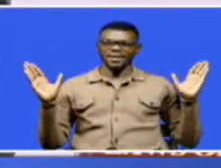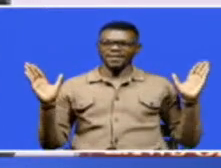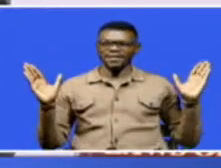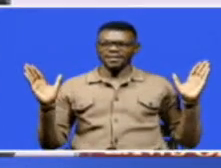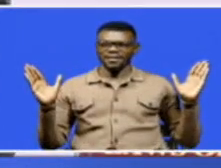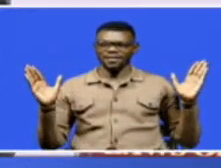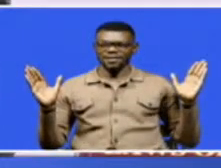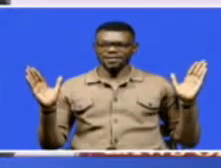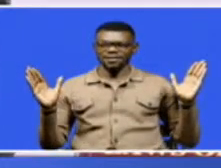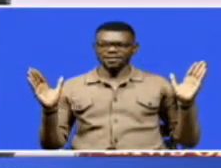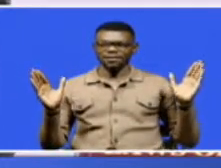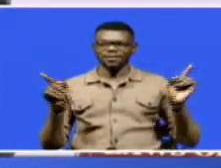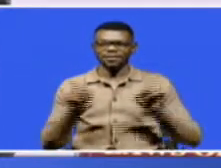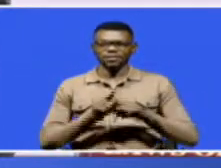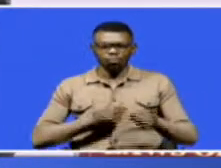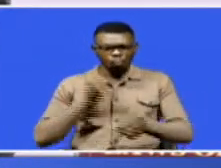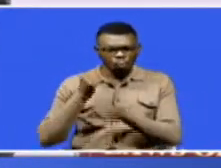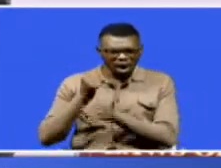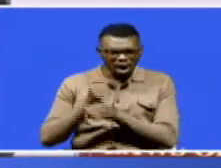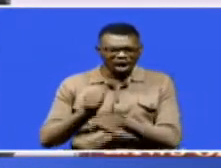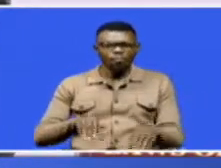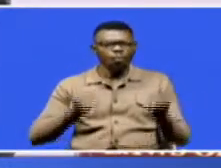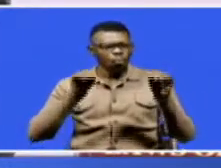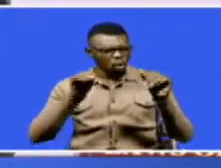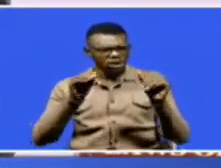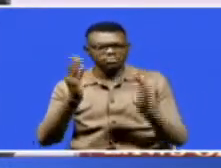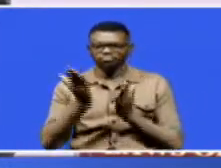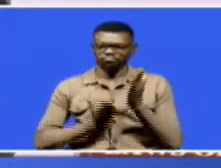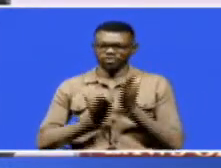making work efficient,